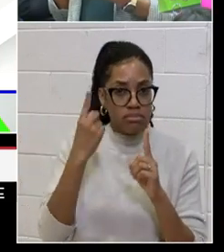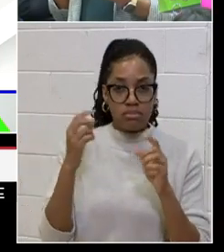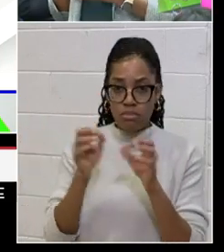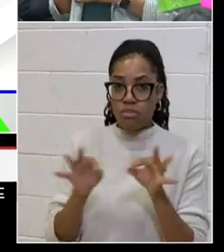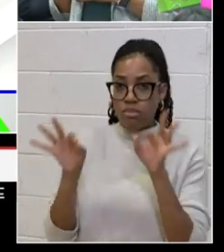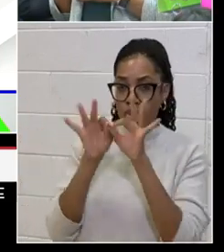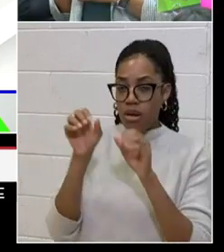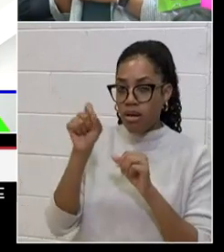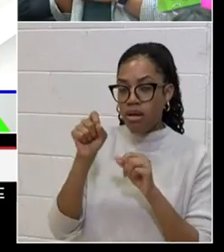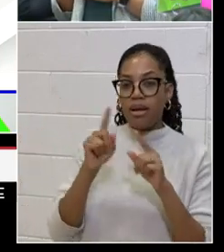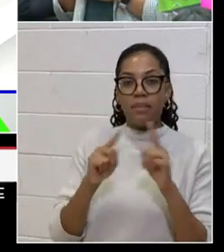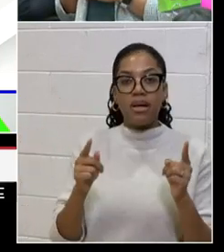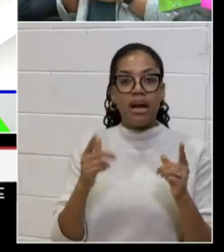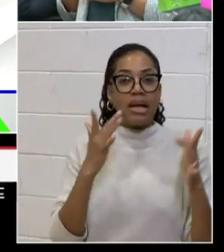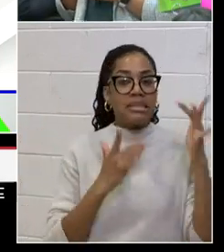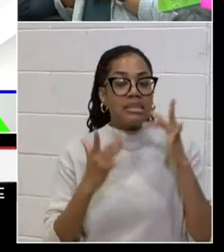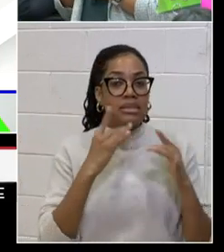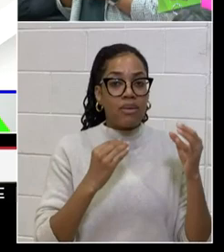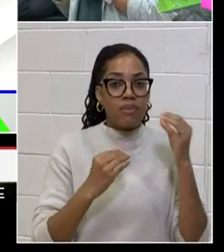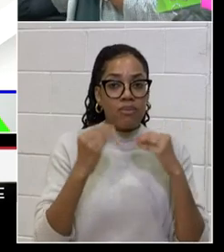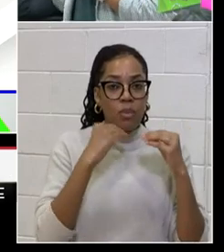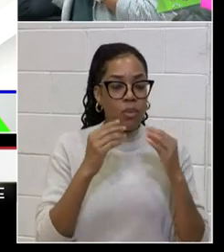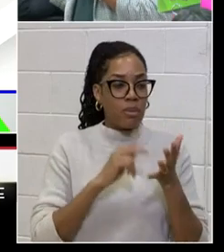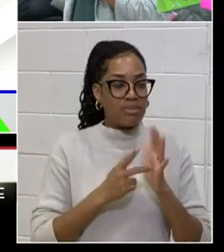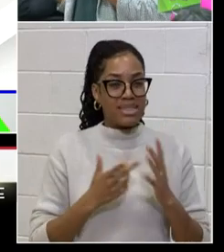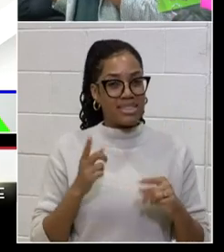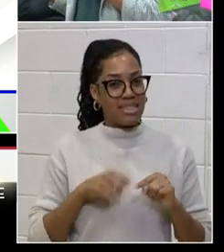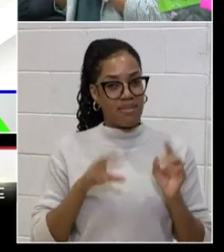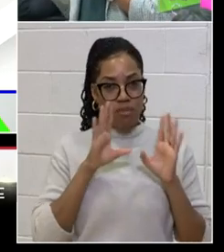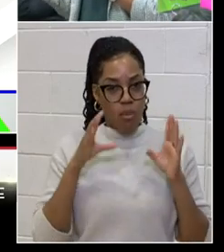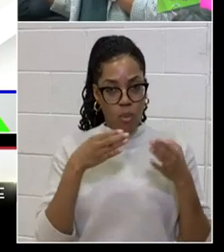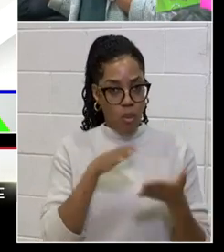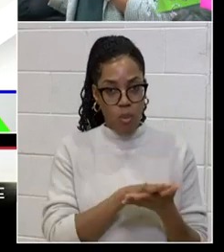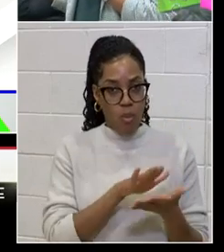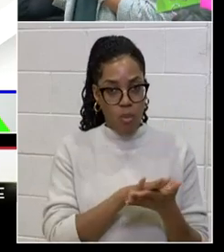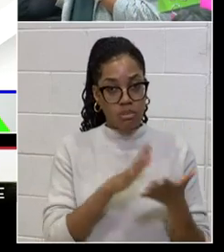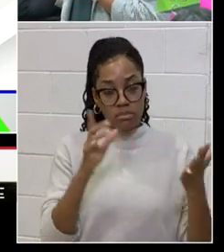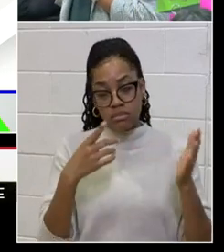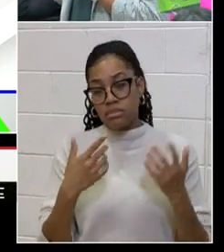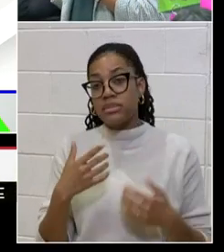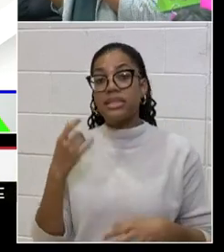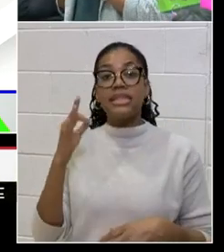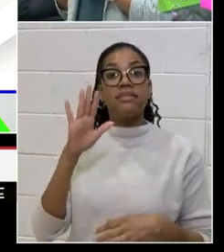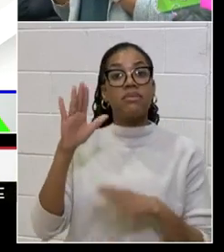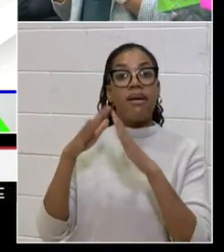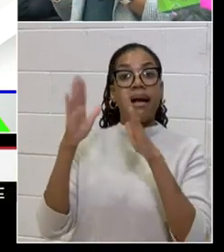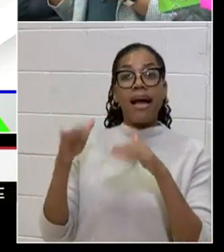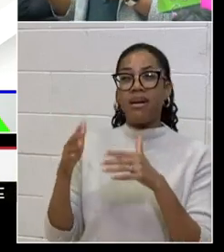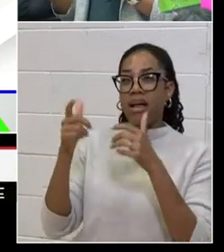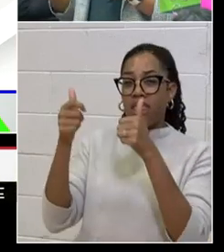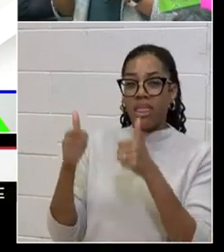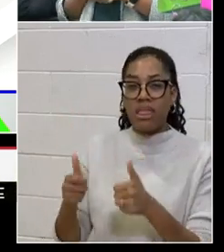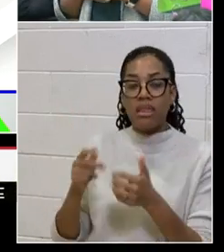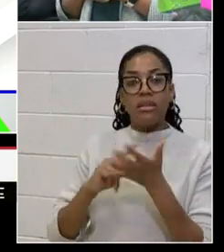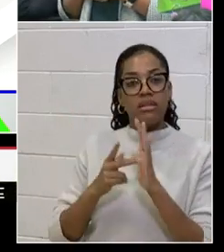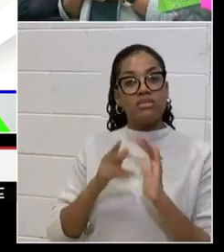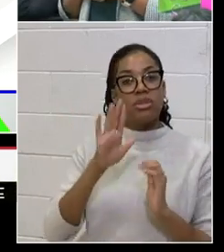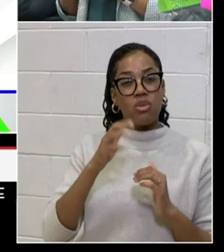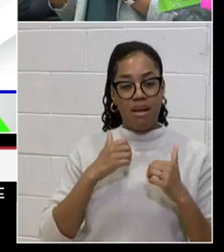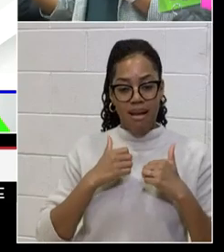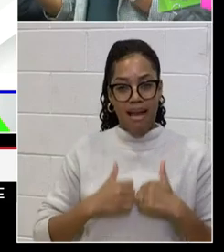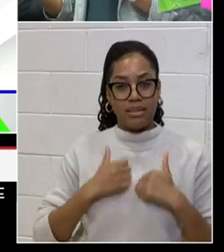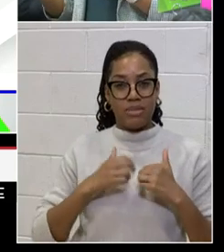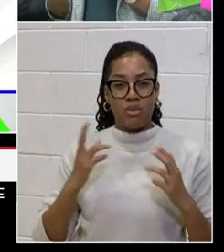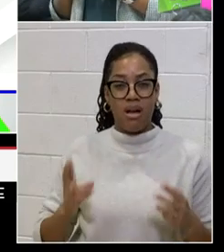not going to be able to concentrate at school. With our housing, if your housing is not in the right condition, you're going to have higher rates of asthma. If